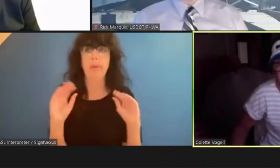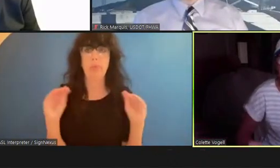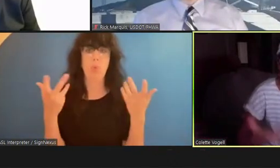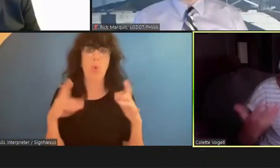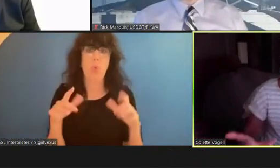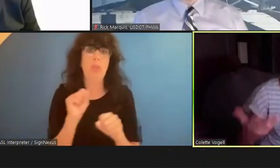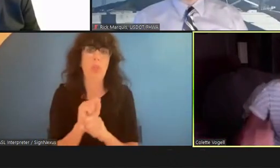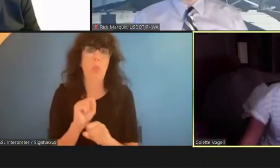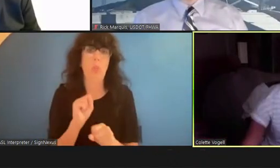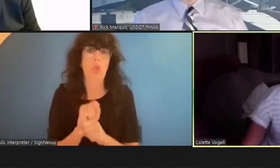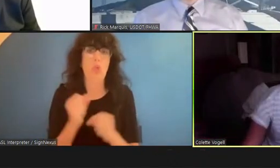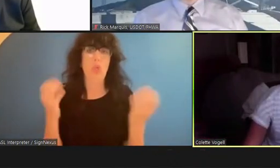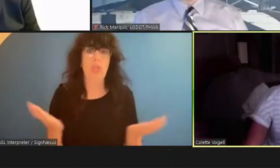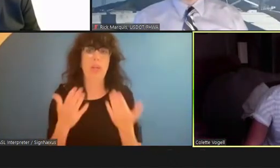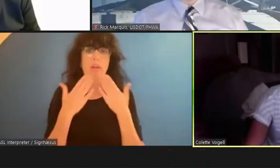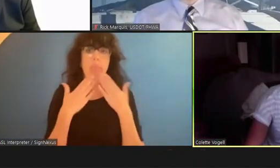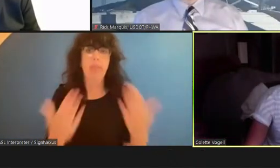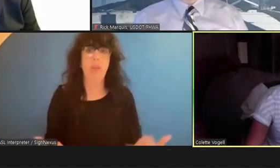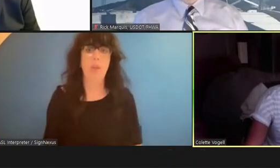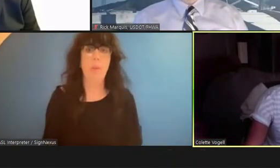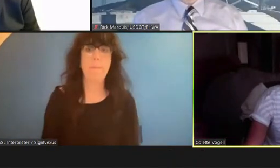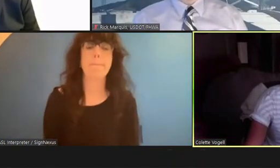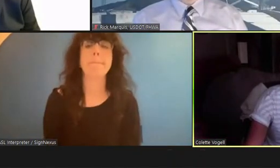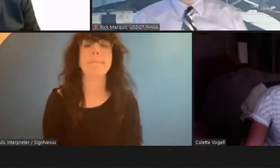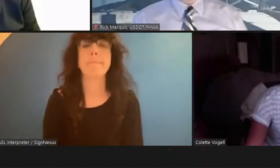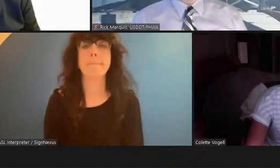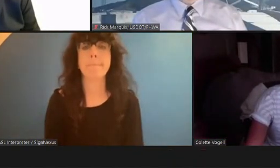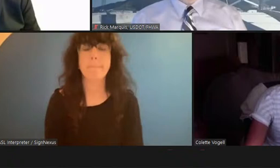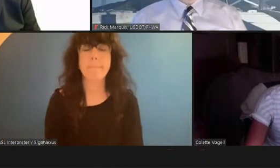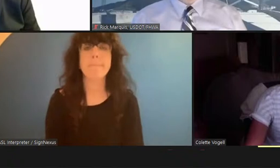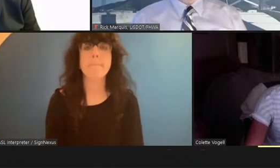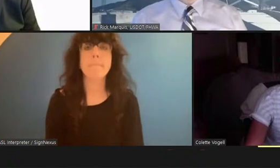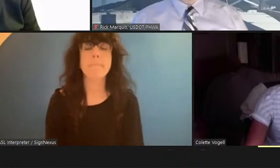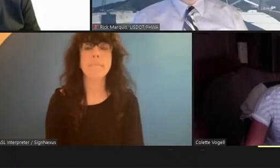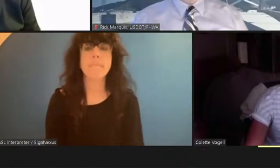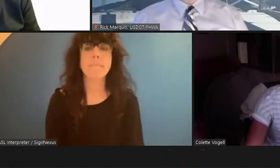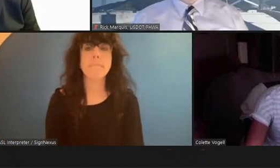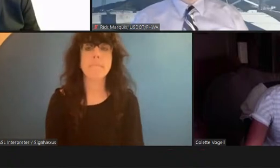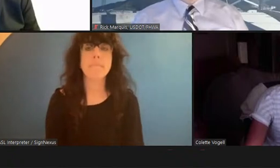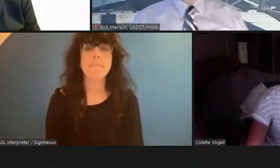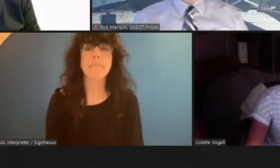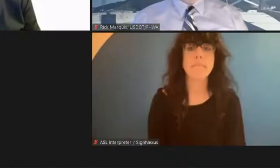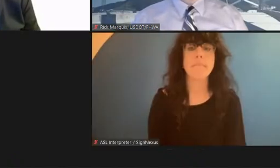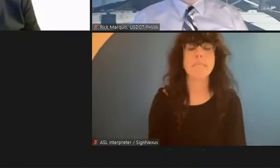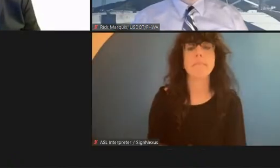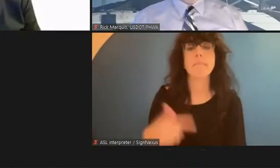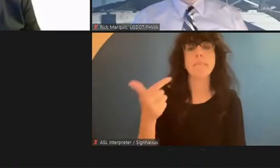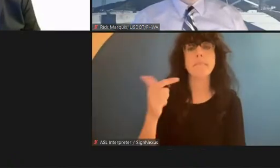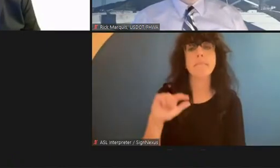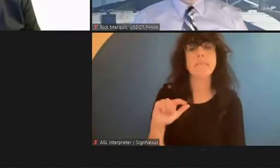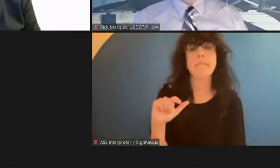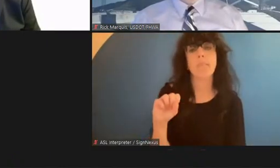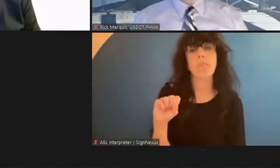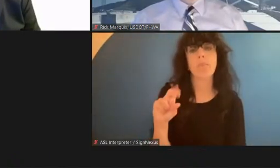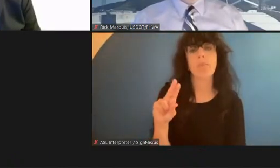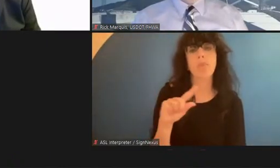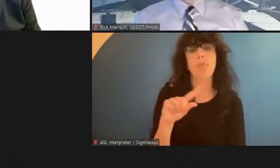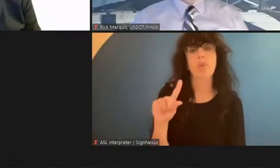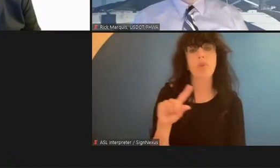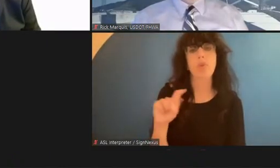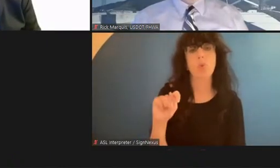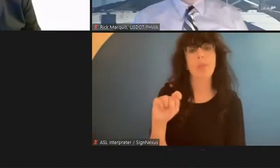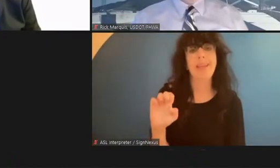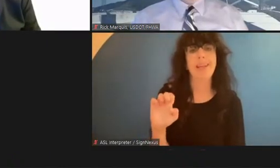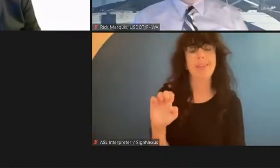here thank you thank you our next speaker is suzette mcclaude